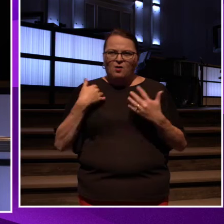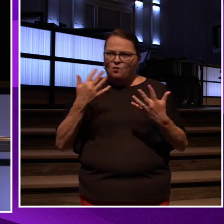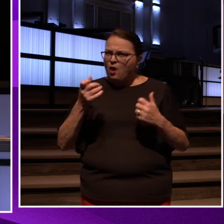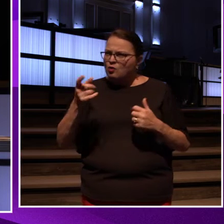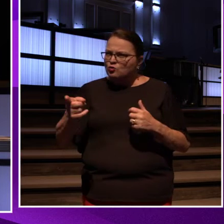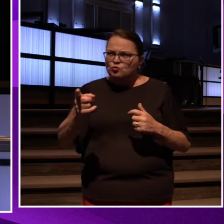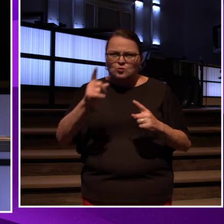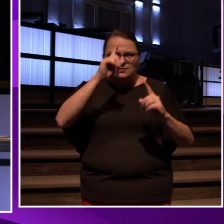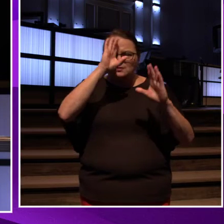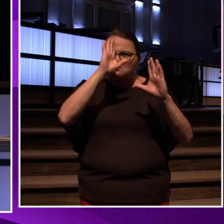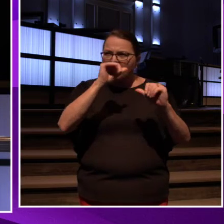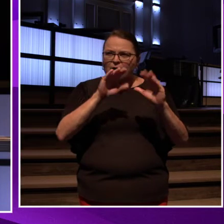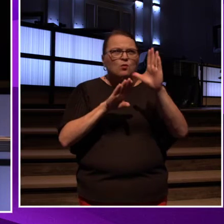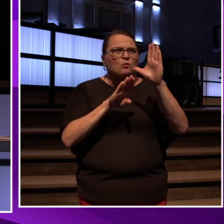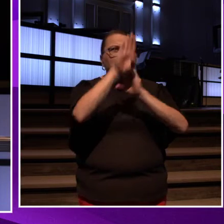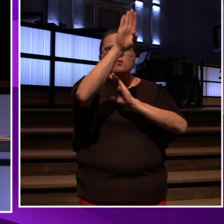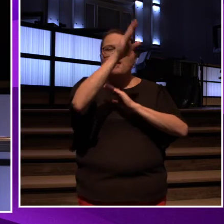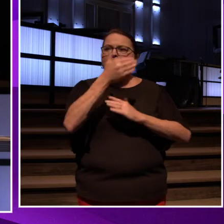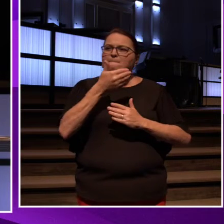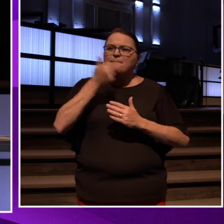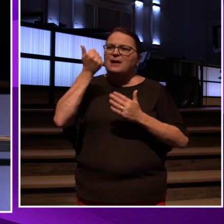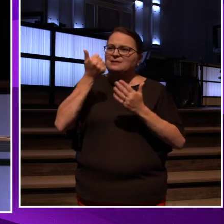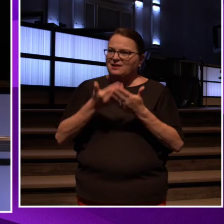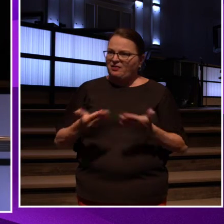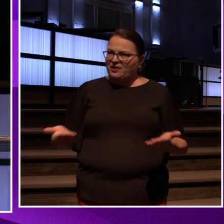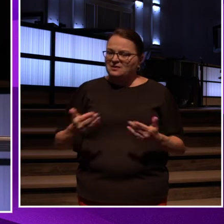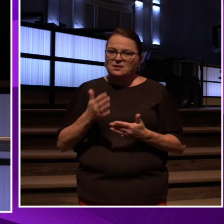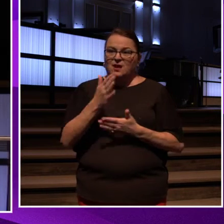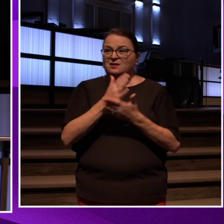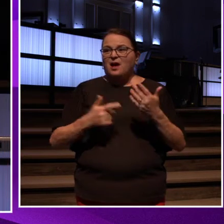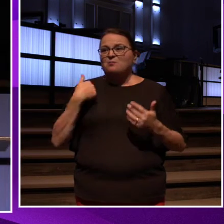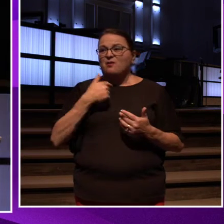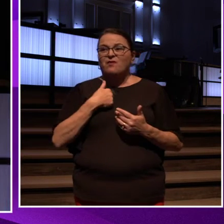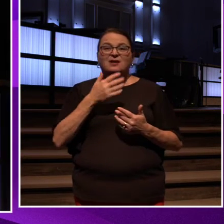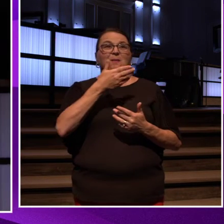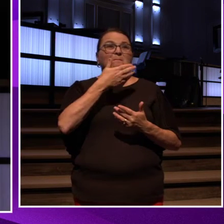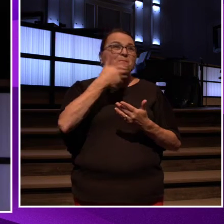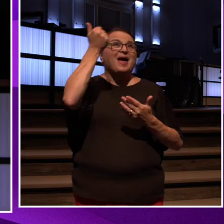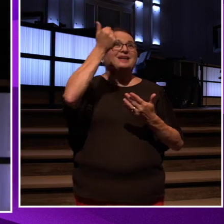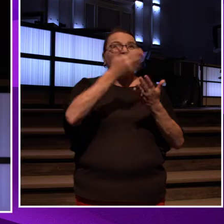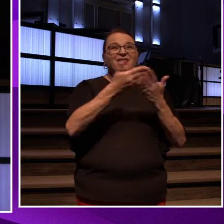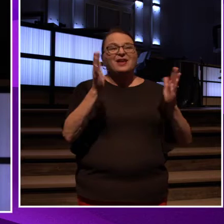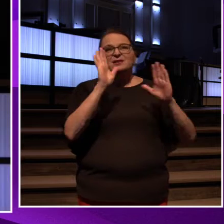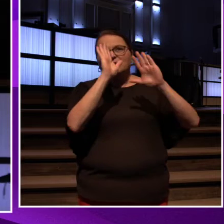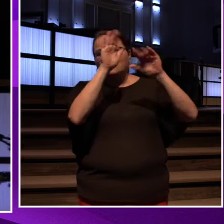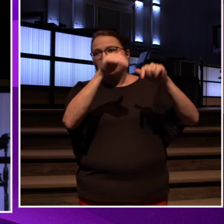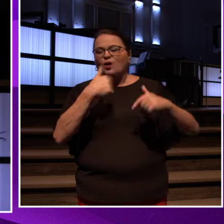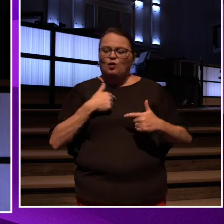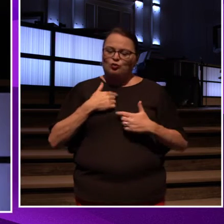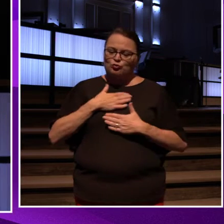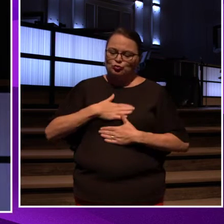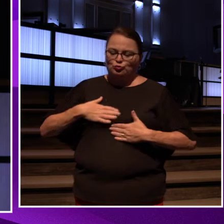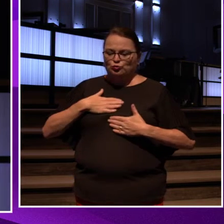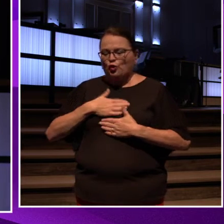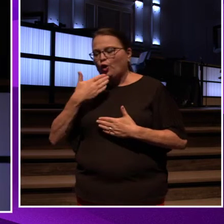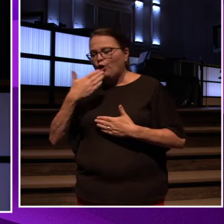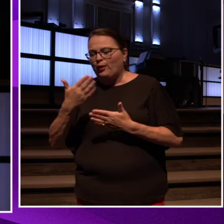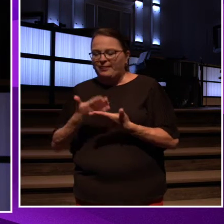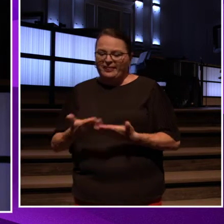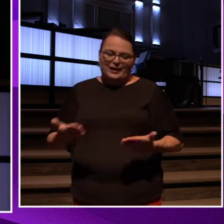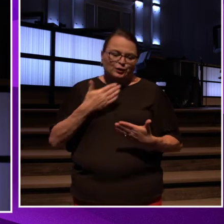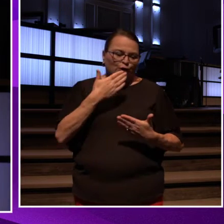things. Some of us are missing God's best for our life because we're having too much fun with the good stuff